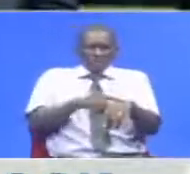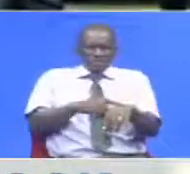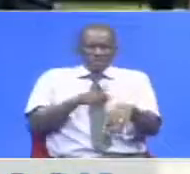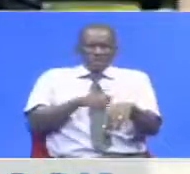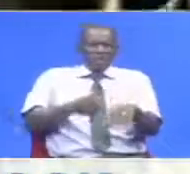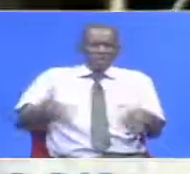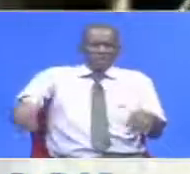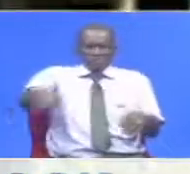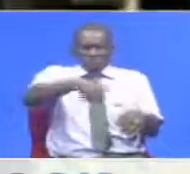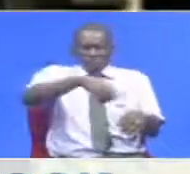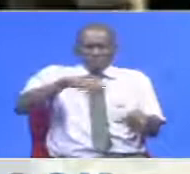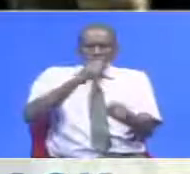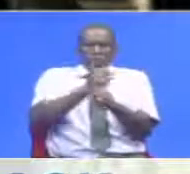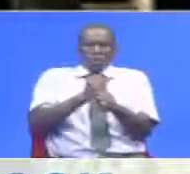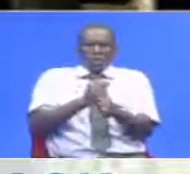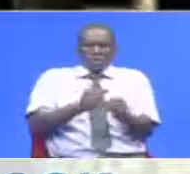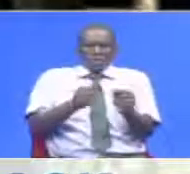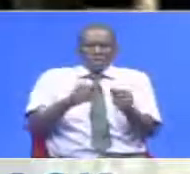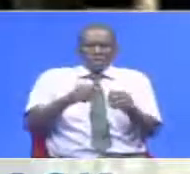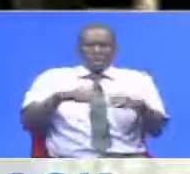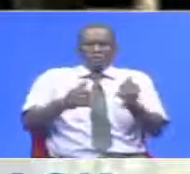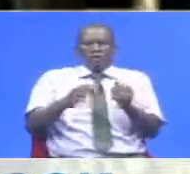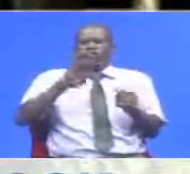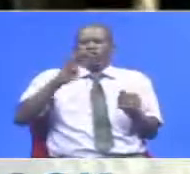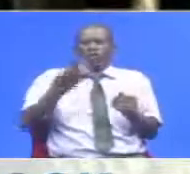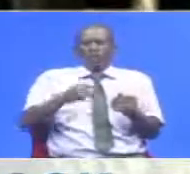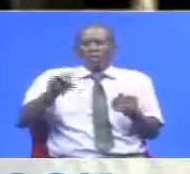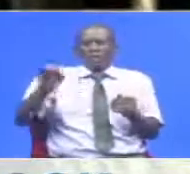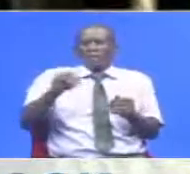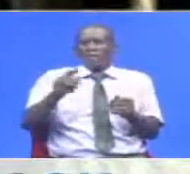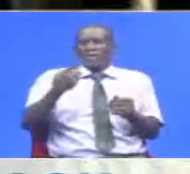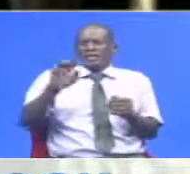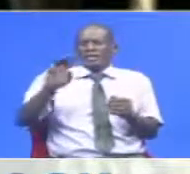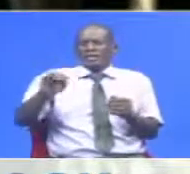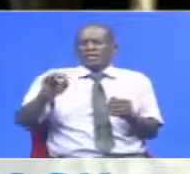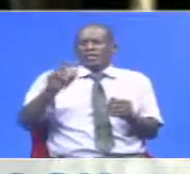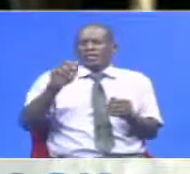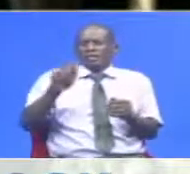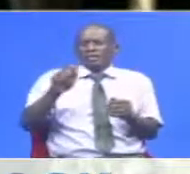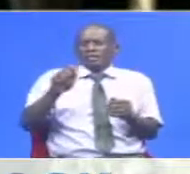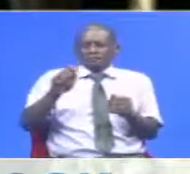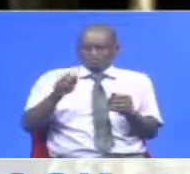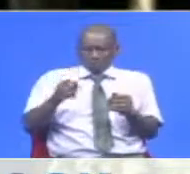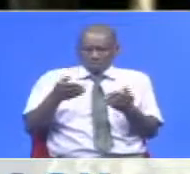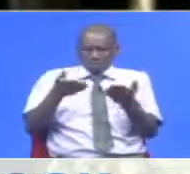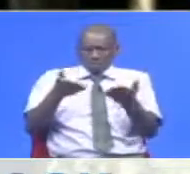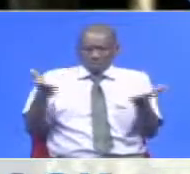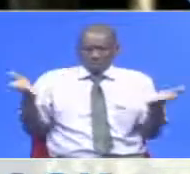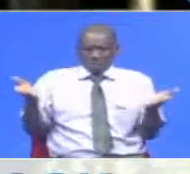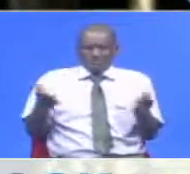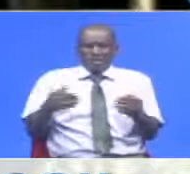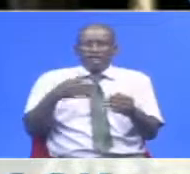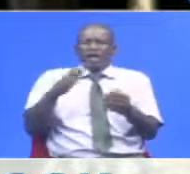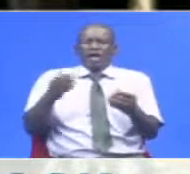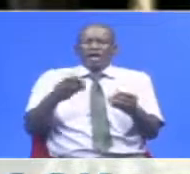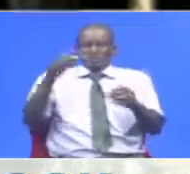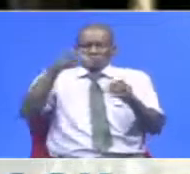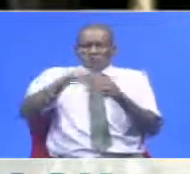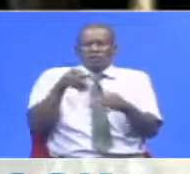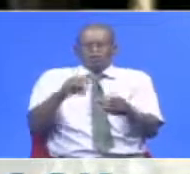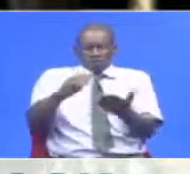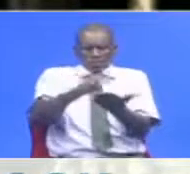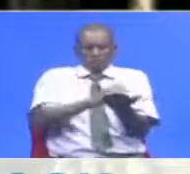working on our fourth medium-term plan, the output from this report will